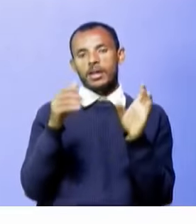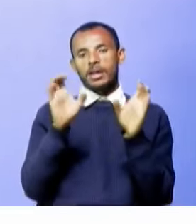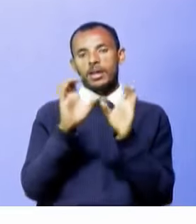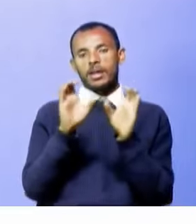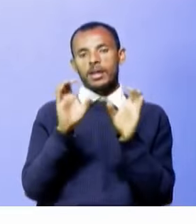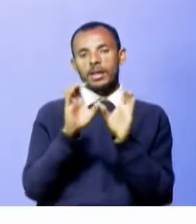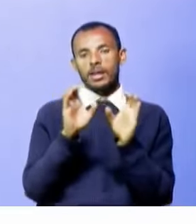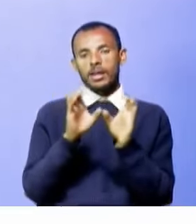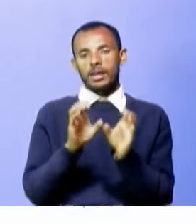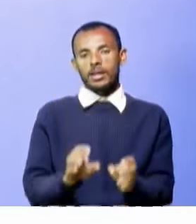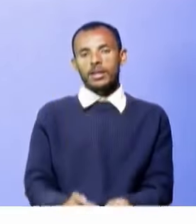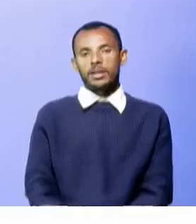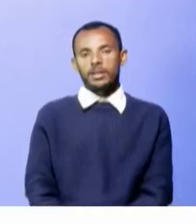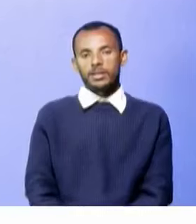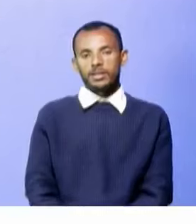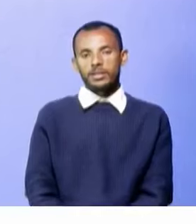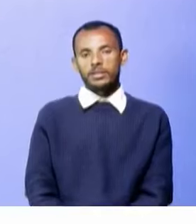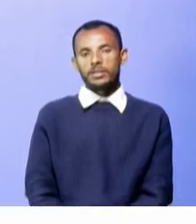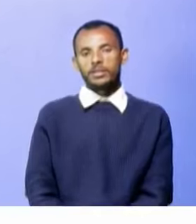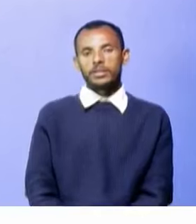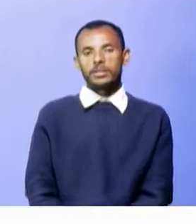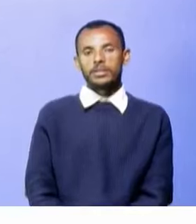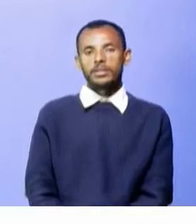identical cards.